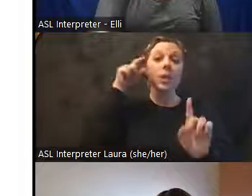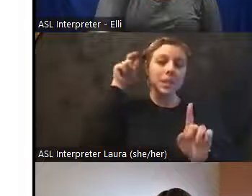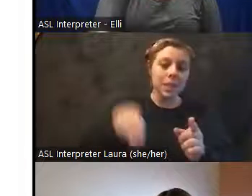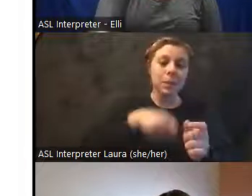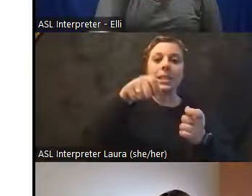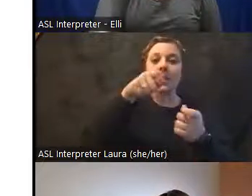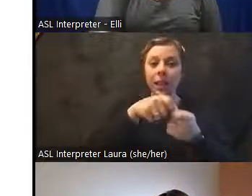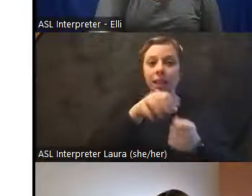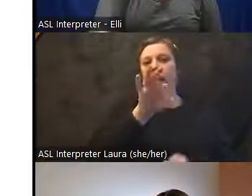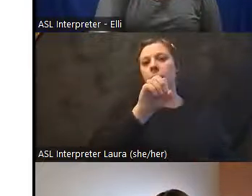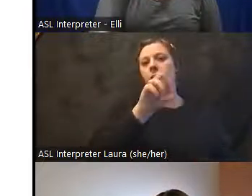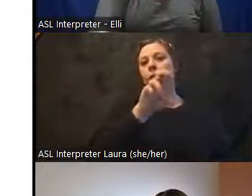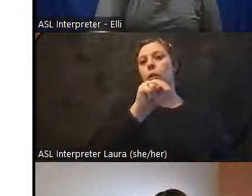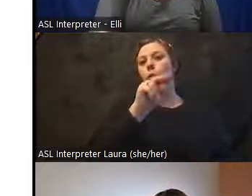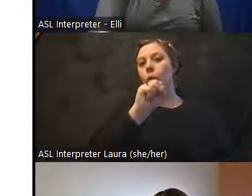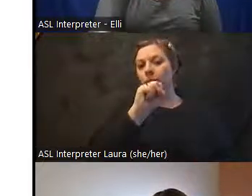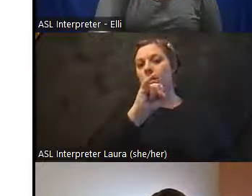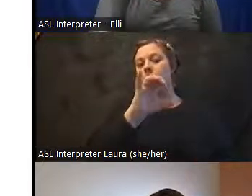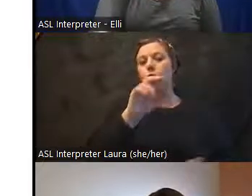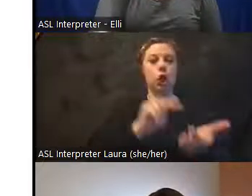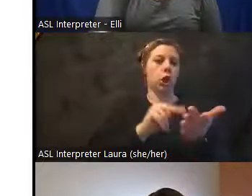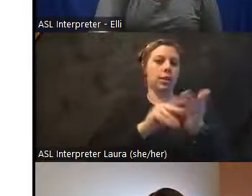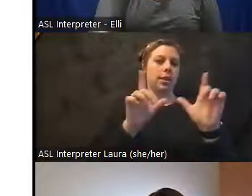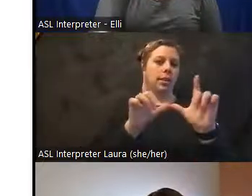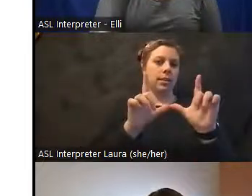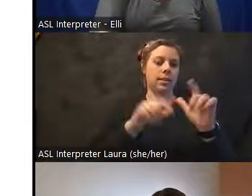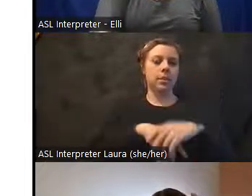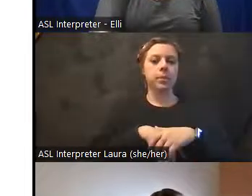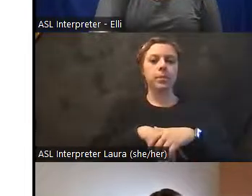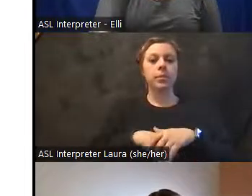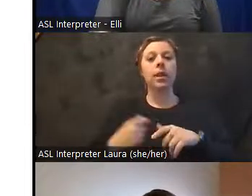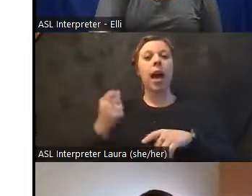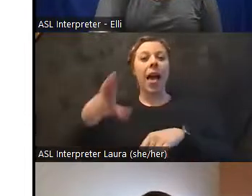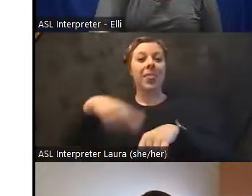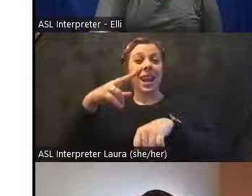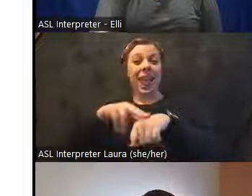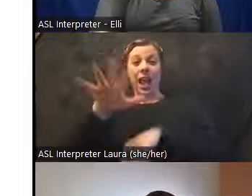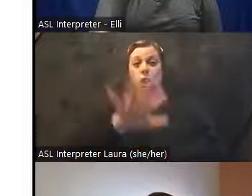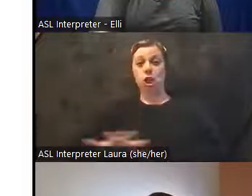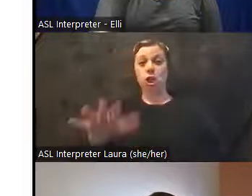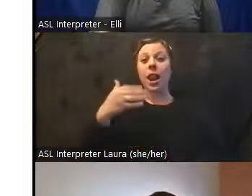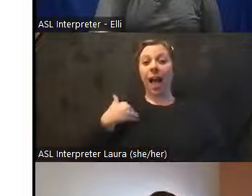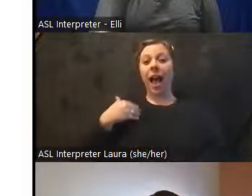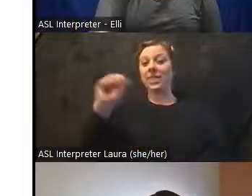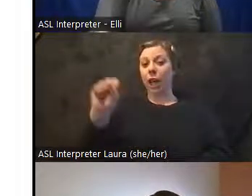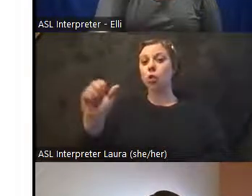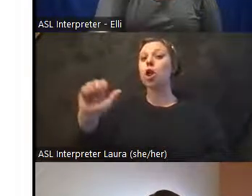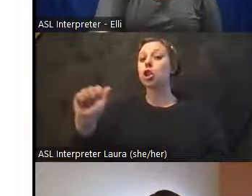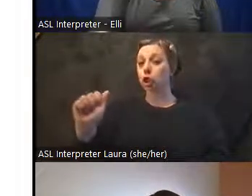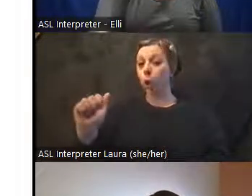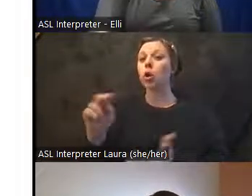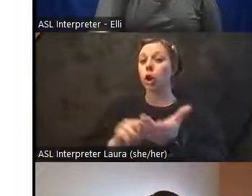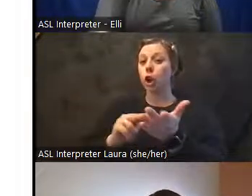If you look nationally, there are sexual assault nurse examiners. The forensic nurse examiner